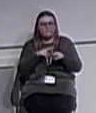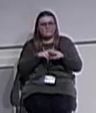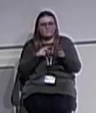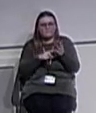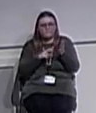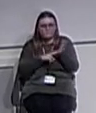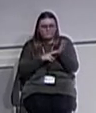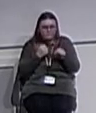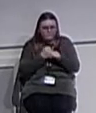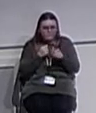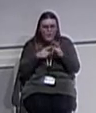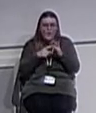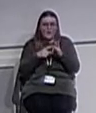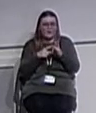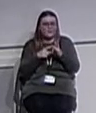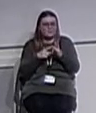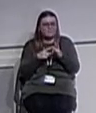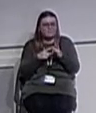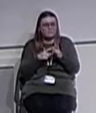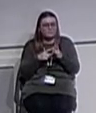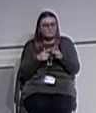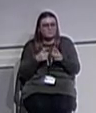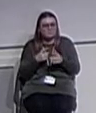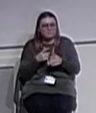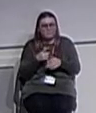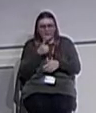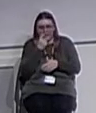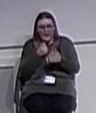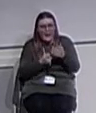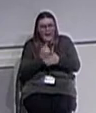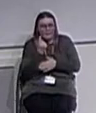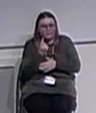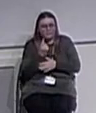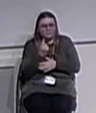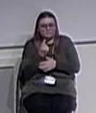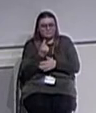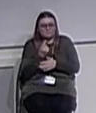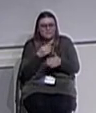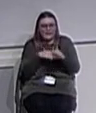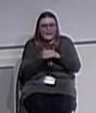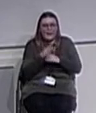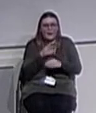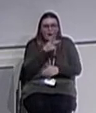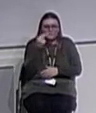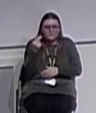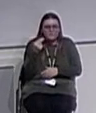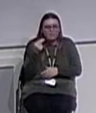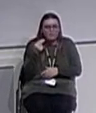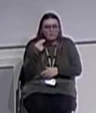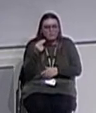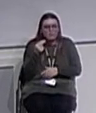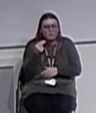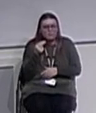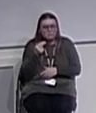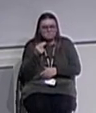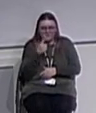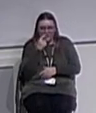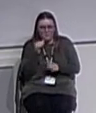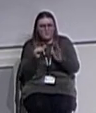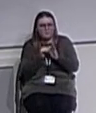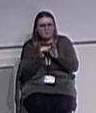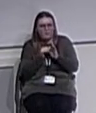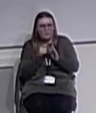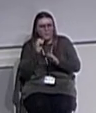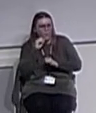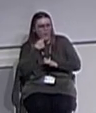hospitals, especially if you're you know, immobilized in hospital, invasive fungi can be a real big problem.